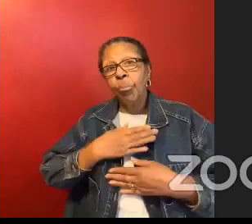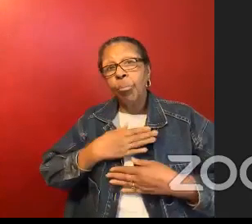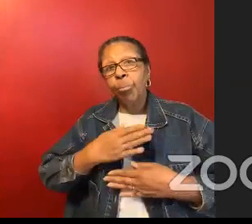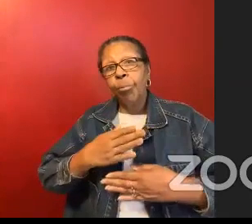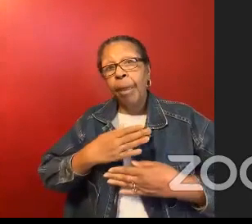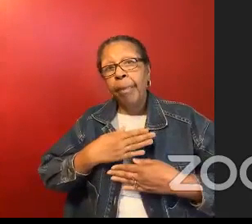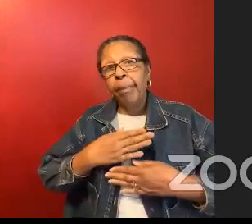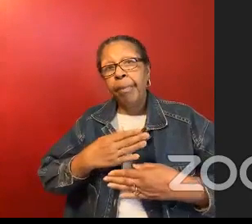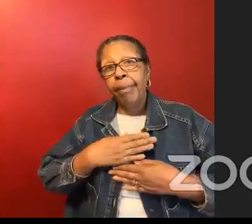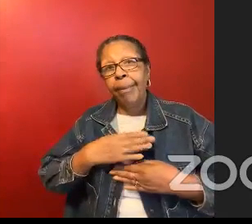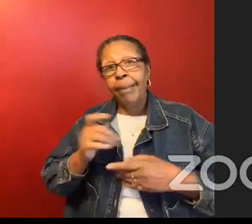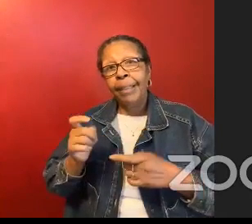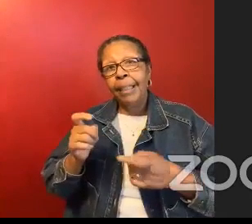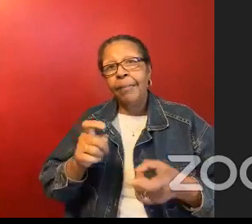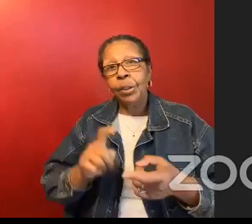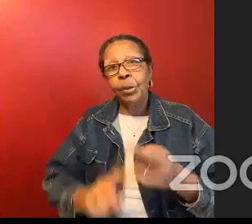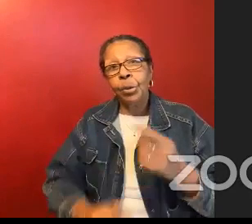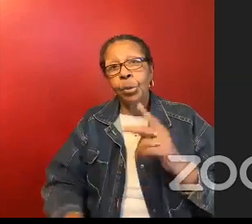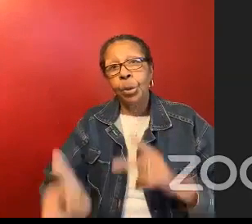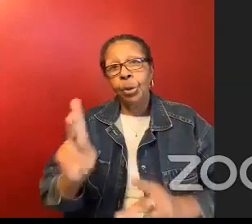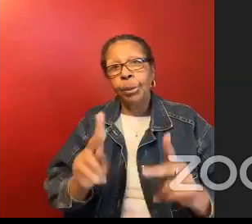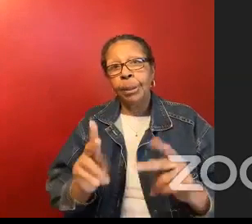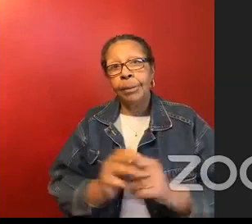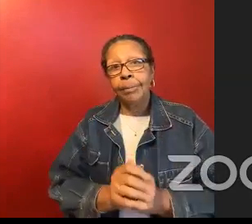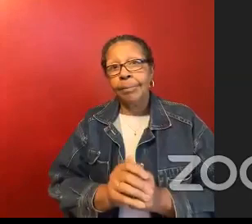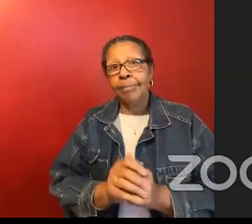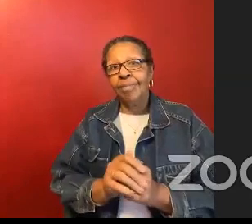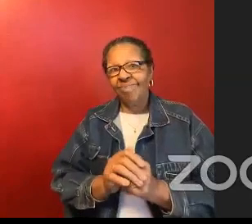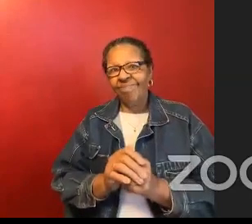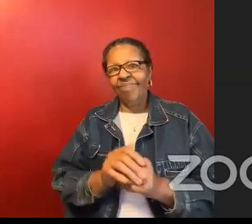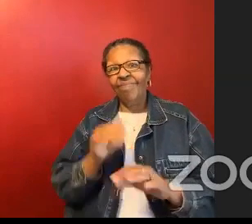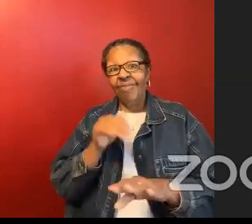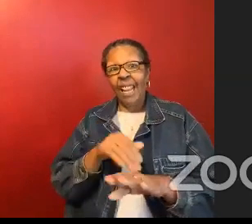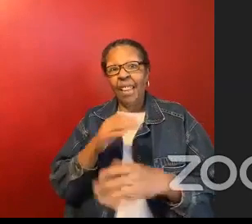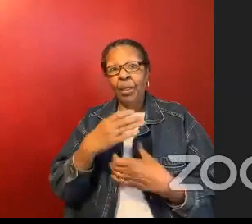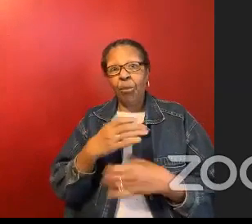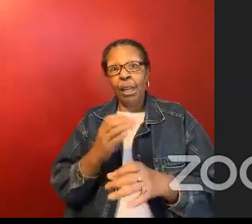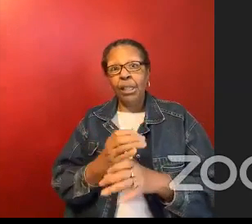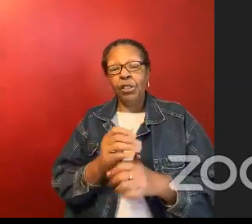humans? At the creation. When